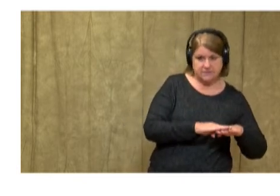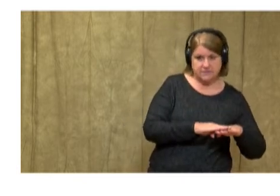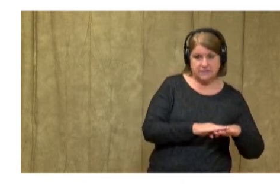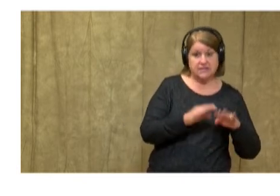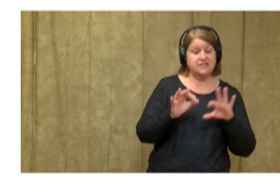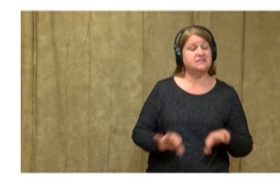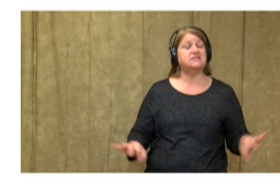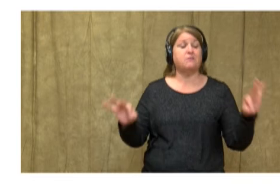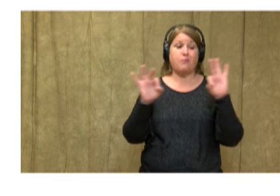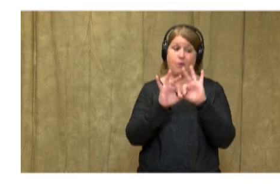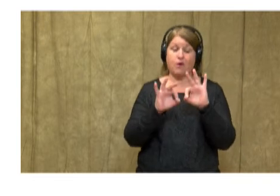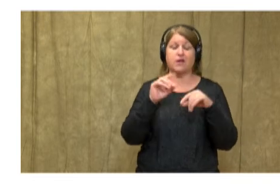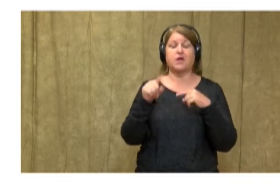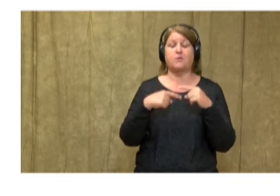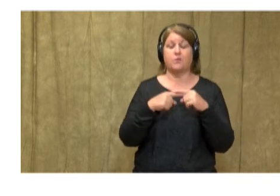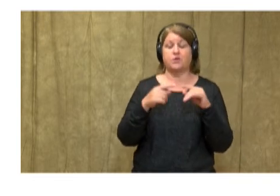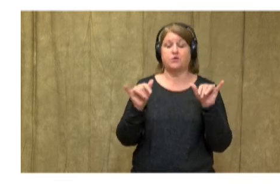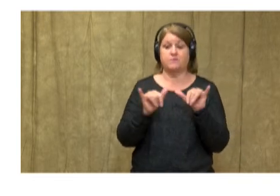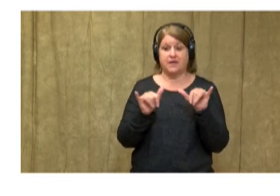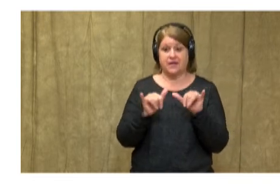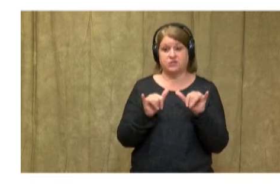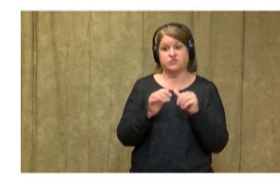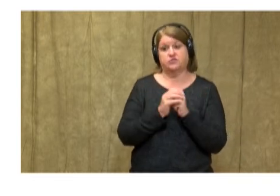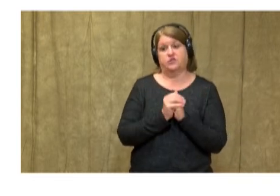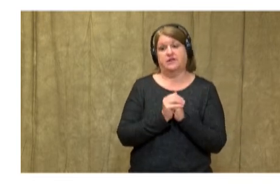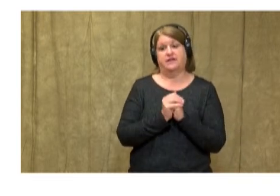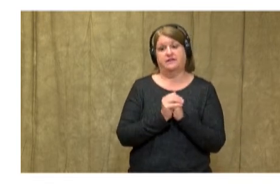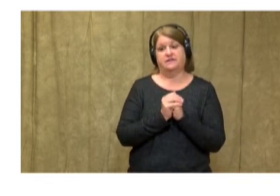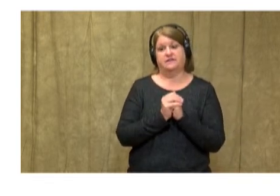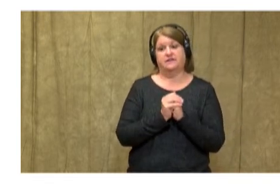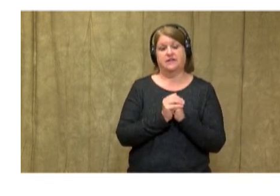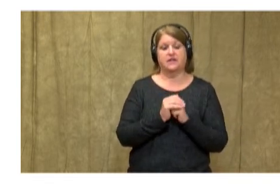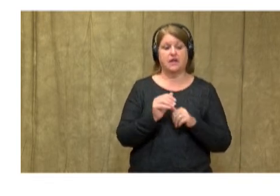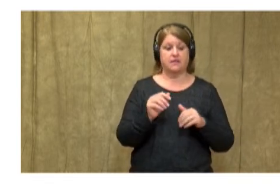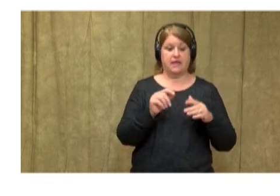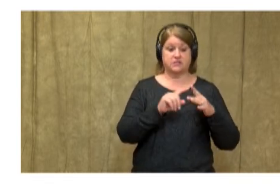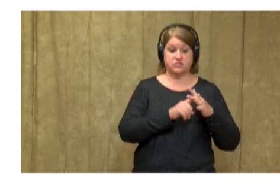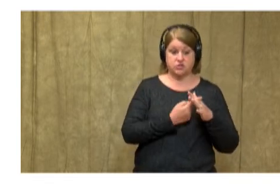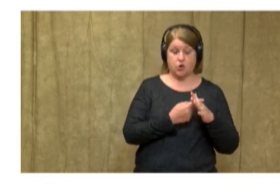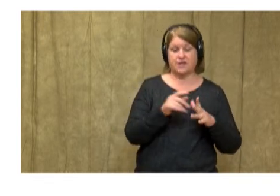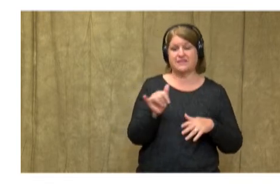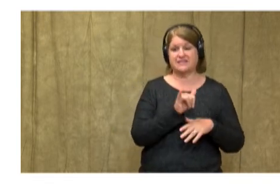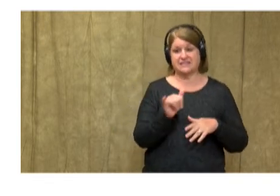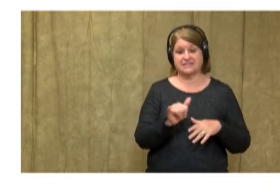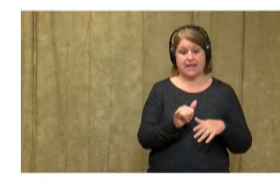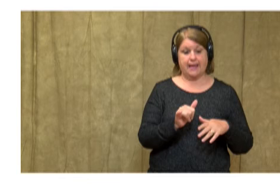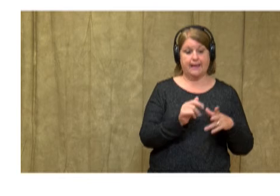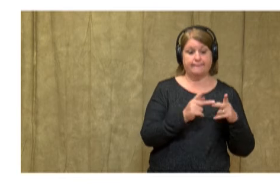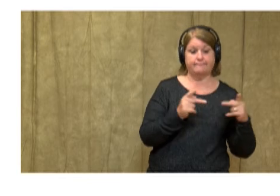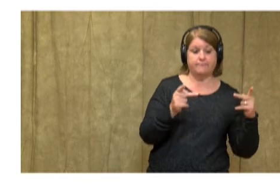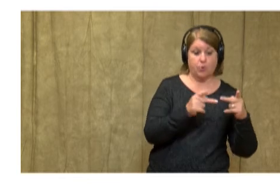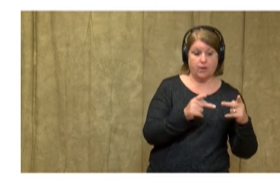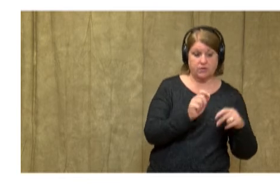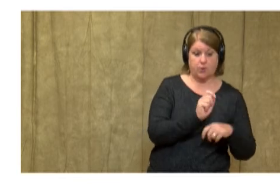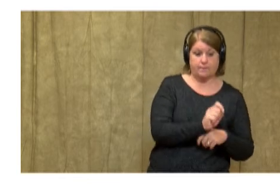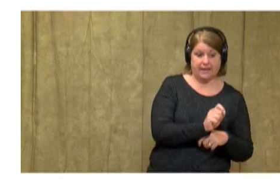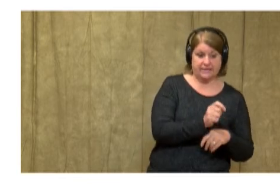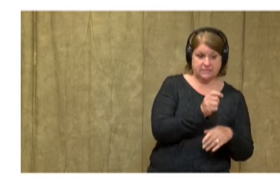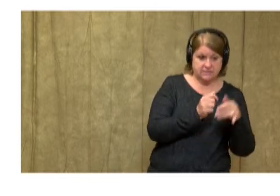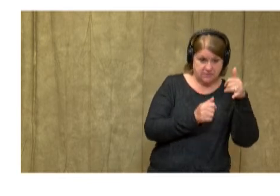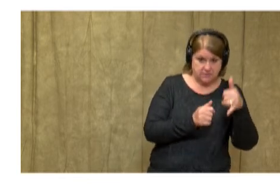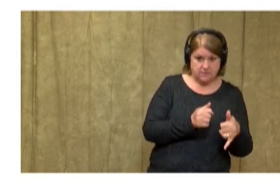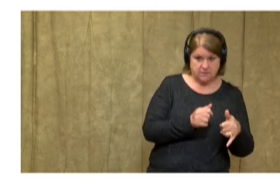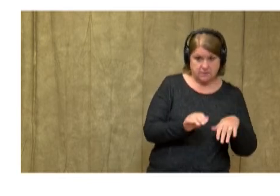rods at the beginning to fill in the blanks that we all started at the same point to compare the